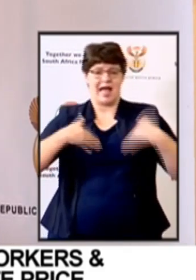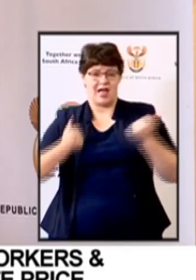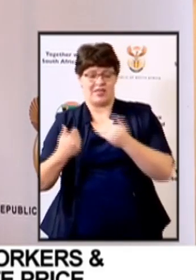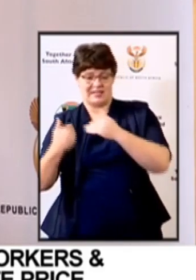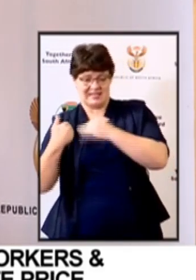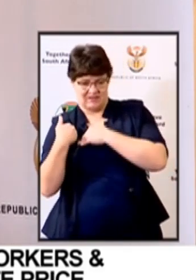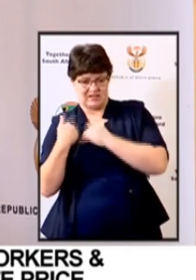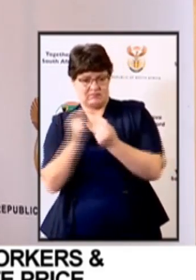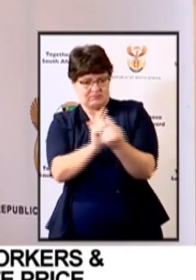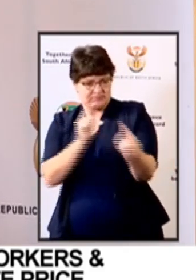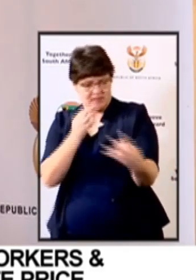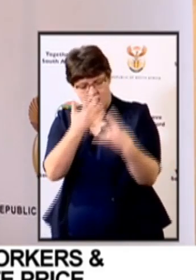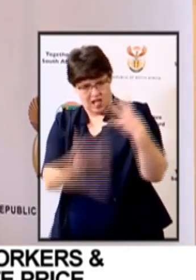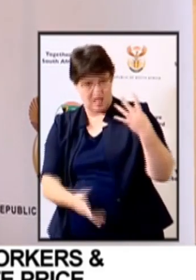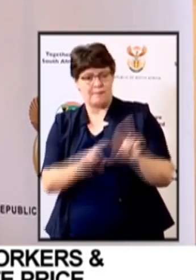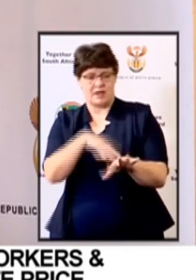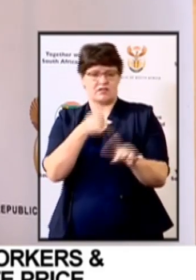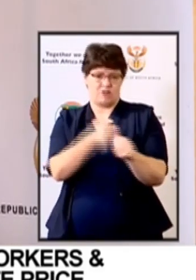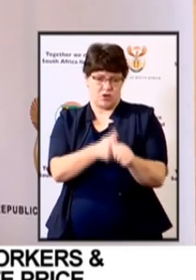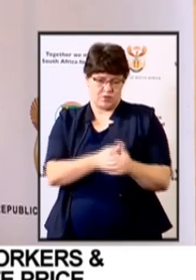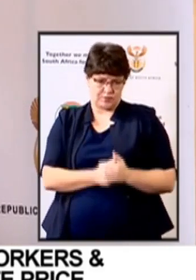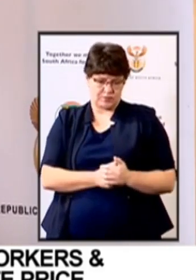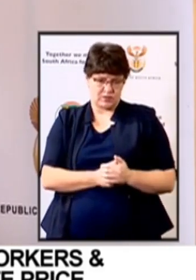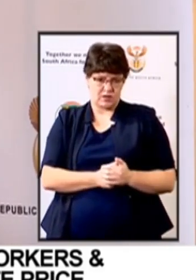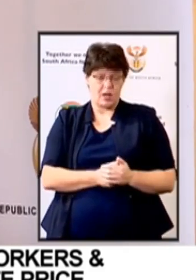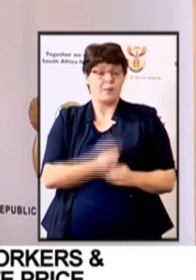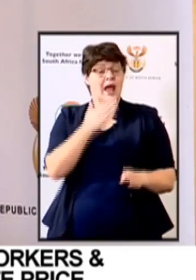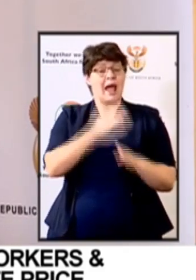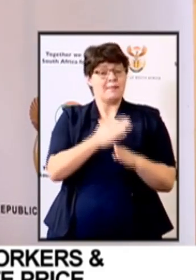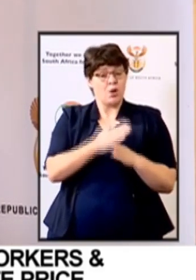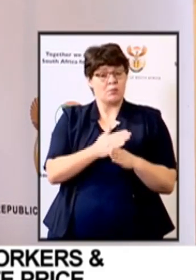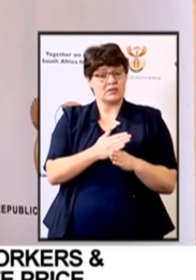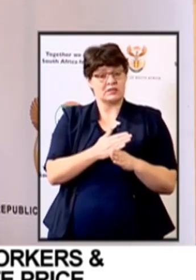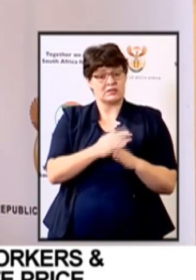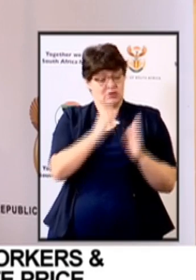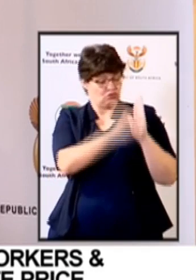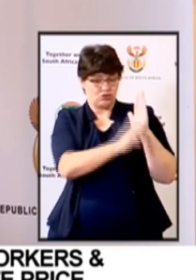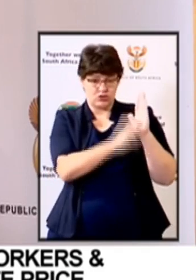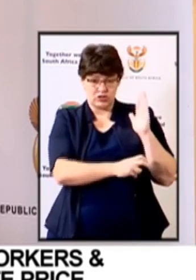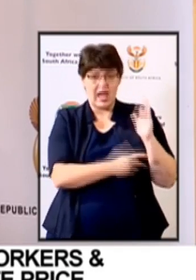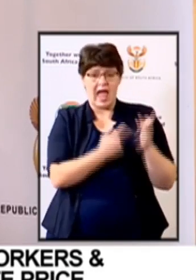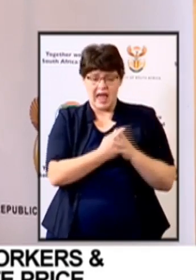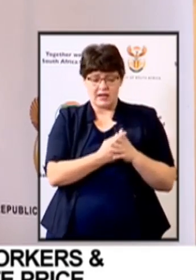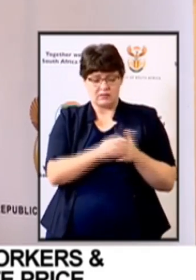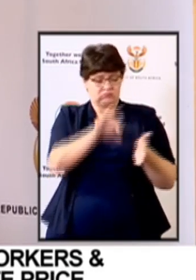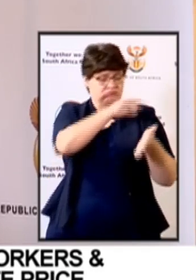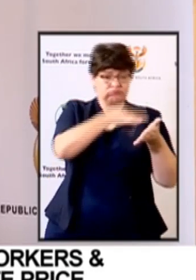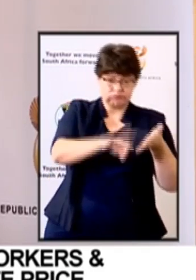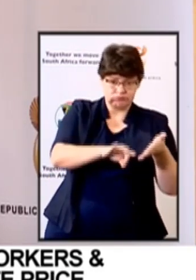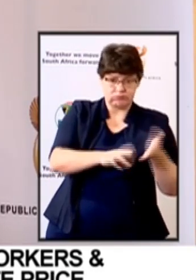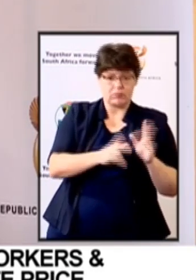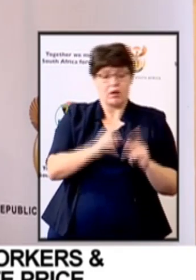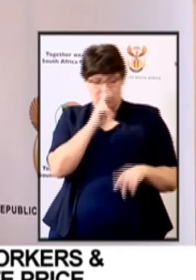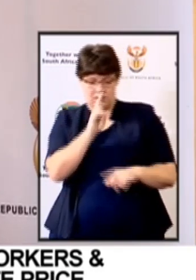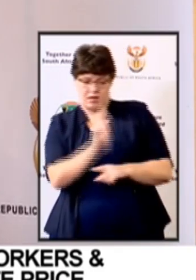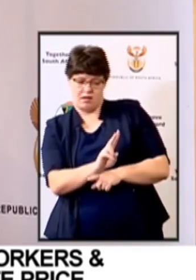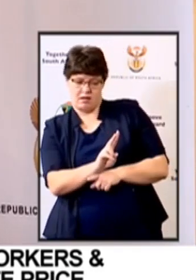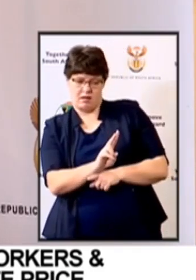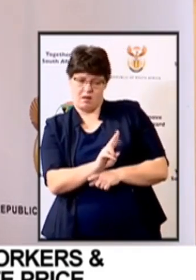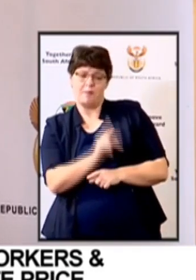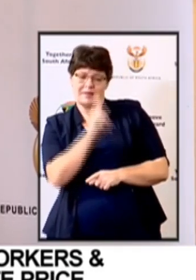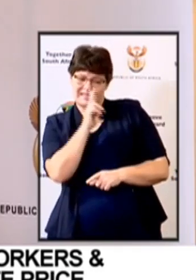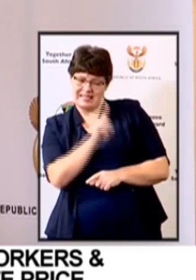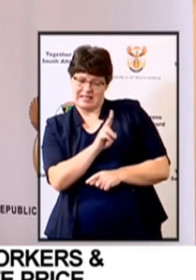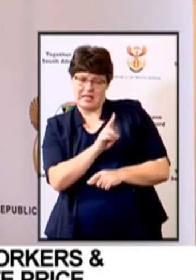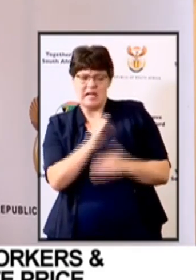departments are reminded that all employment conditions and agreements are to be observed with necessary flexibilities of working